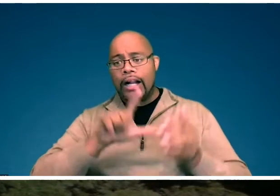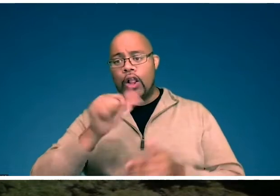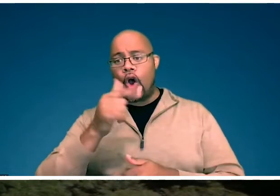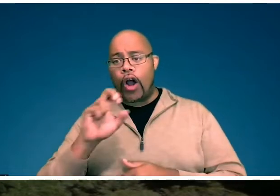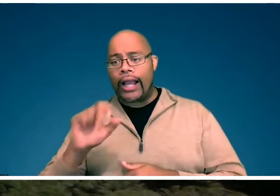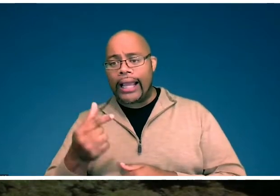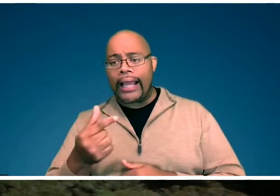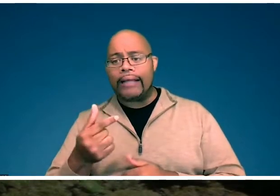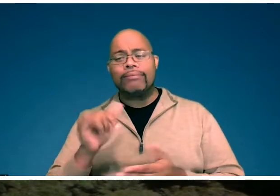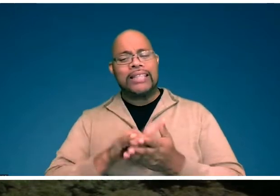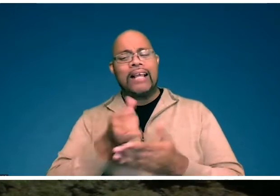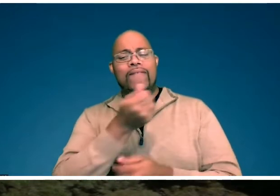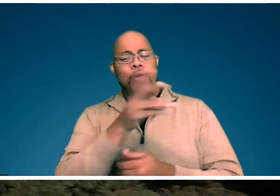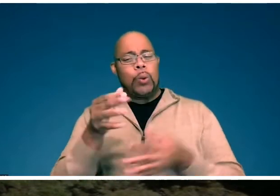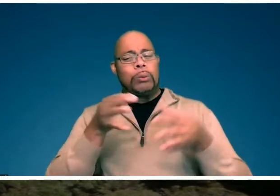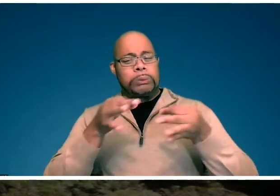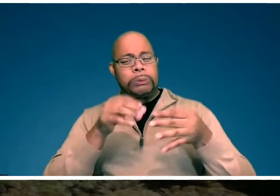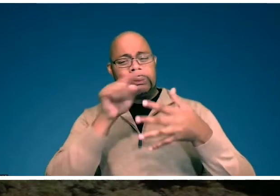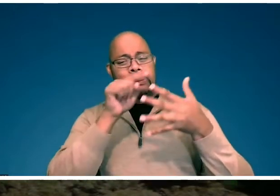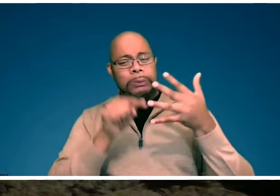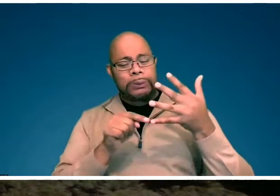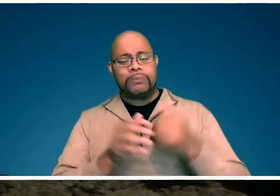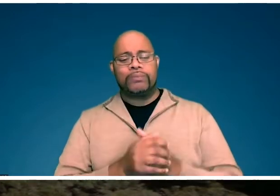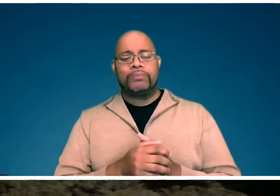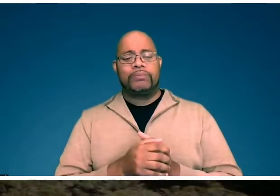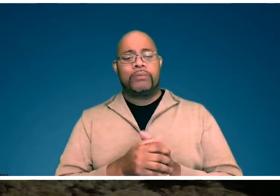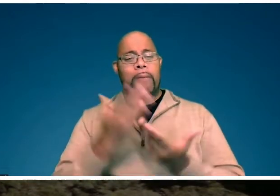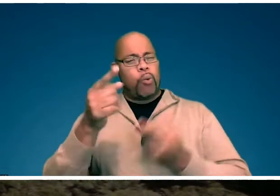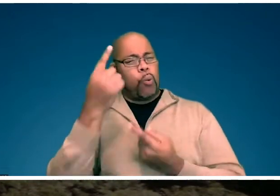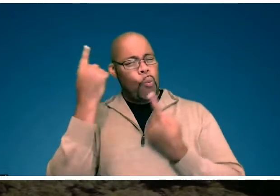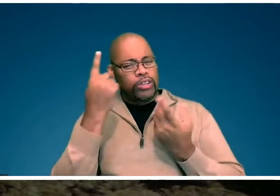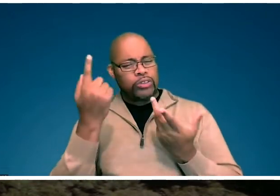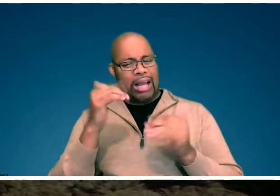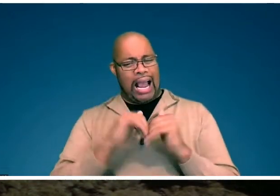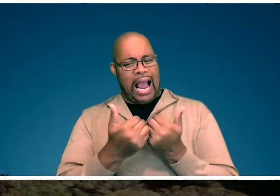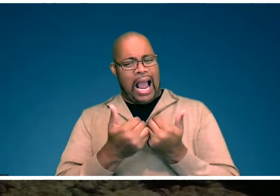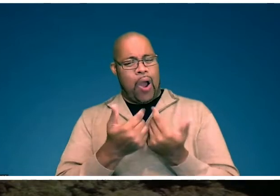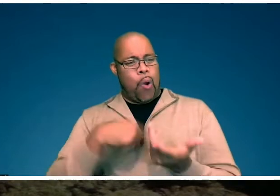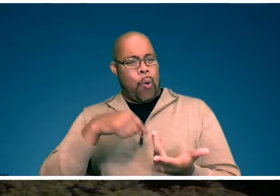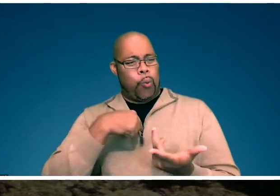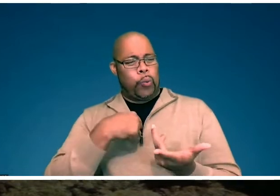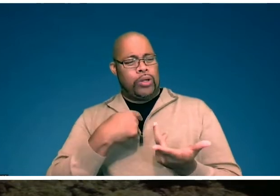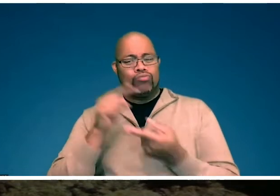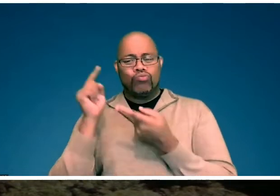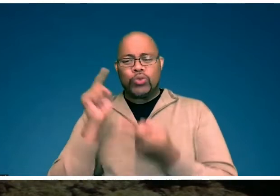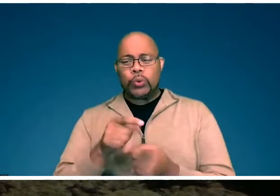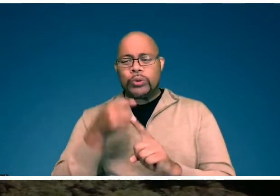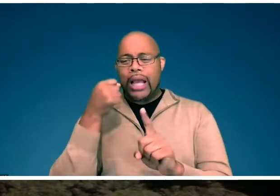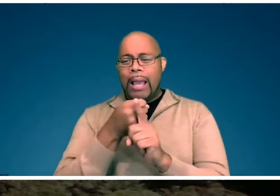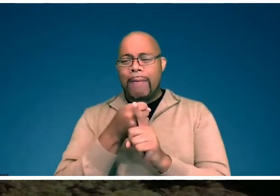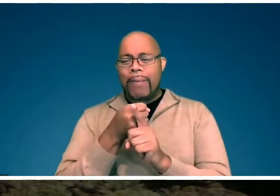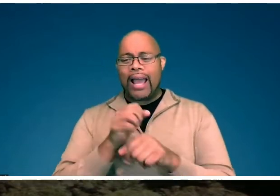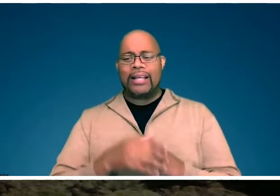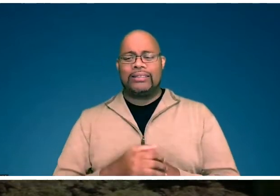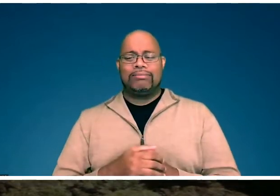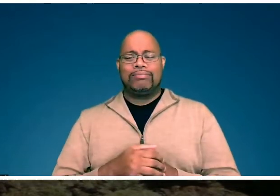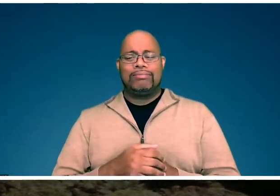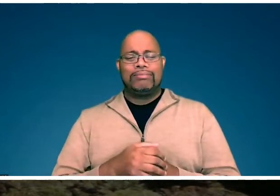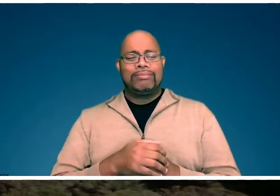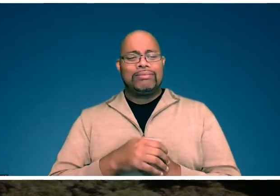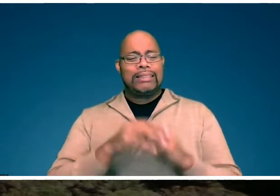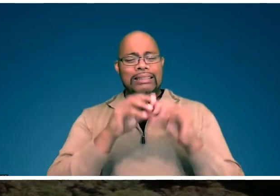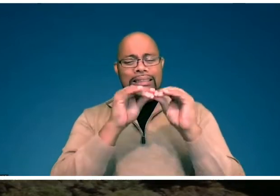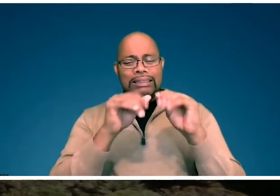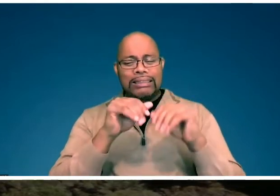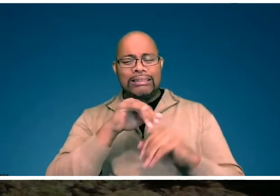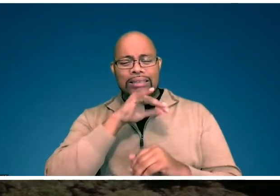logging activities, and that's just a few. So you might be wondering, how do we reduce the impacts of